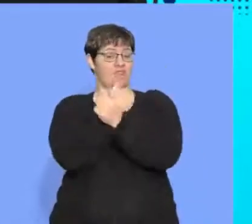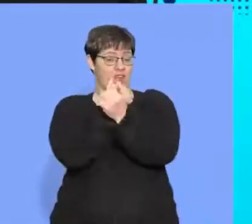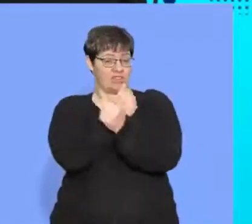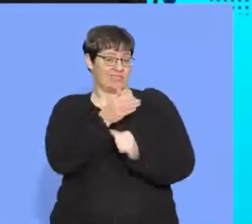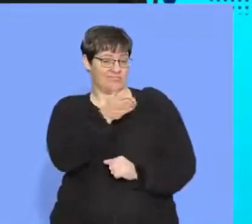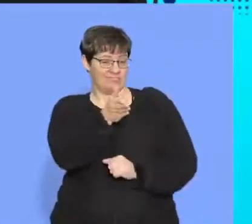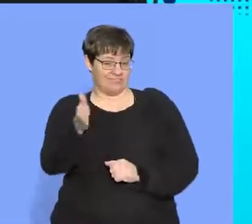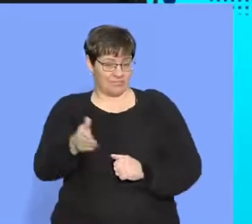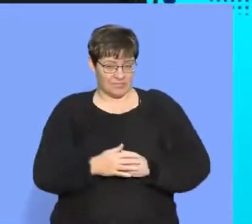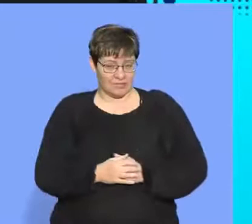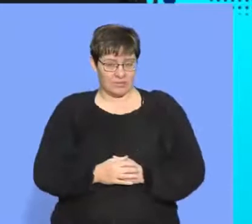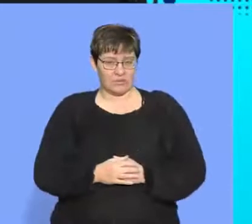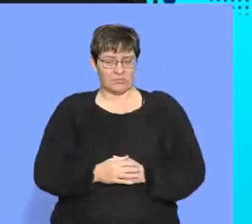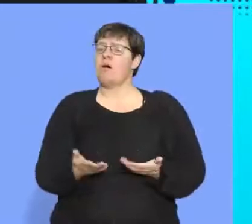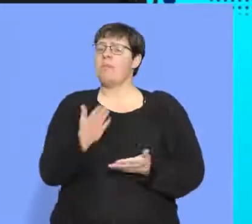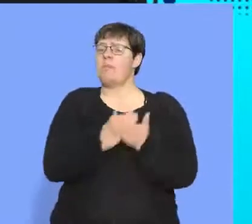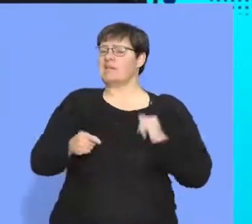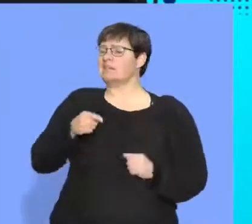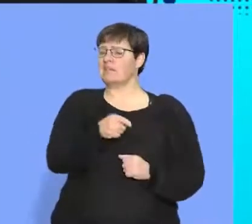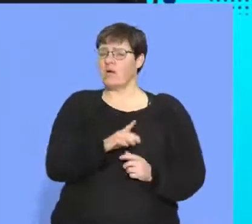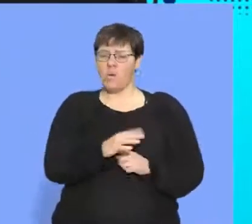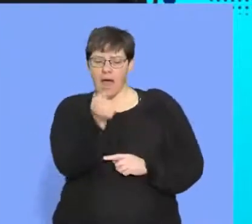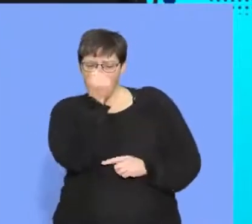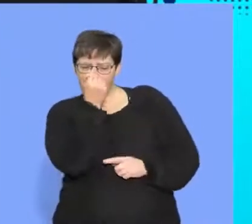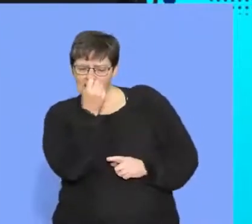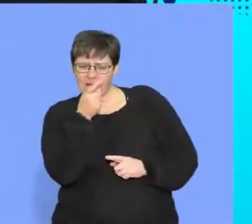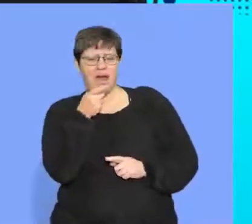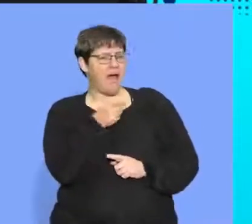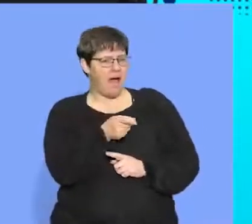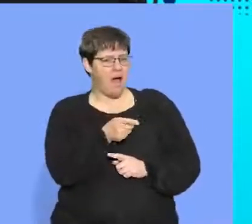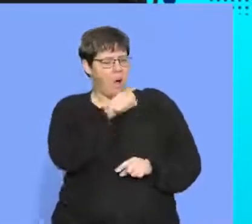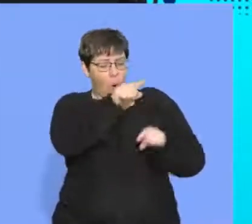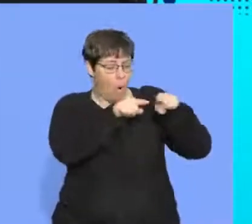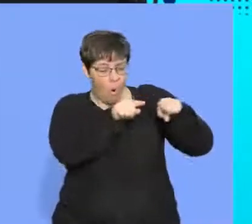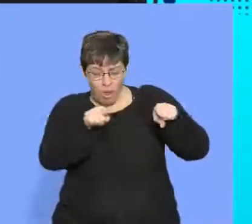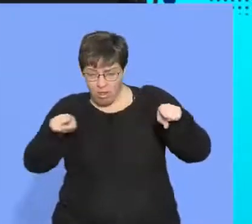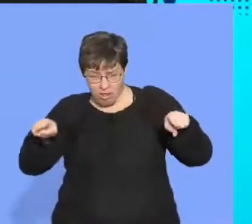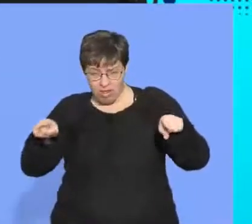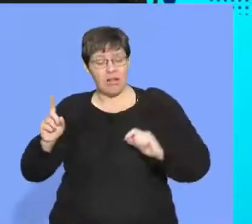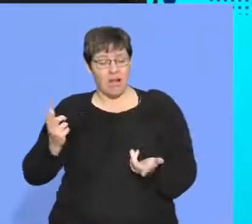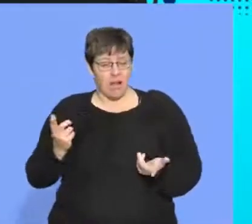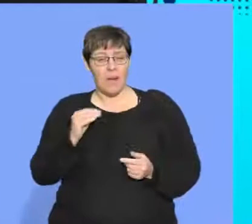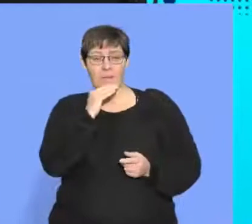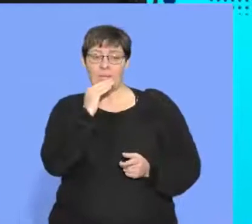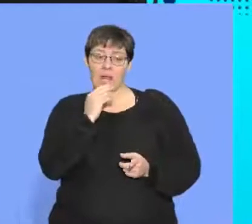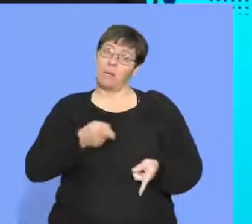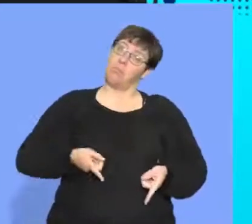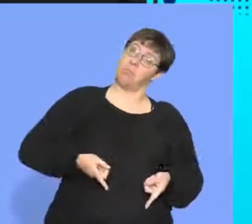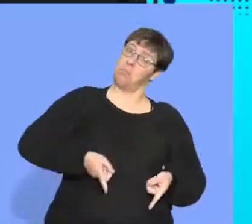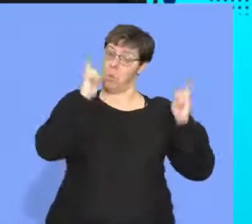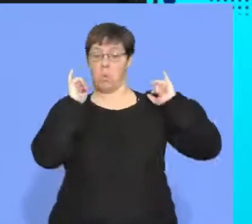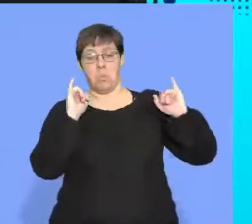radiation at play. As part of this section, hopefully, you will also come to understand that not all electromagnetic radiation is